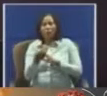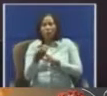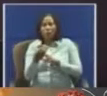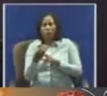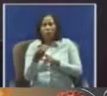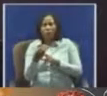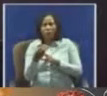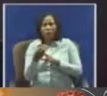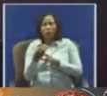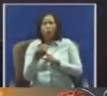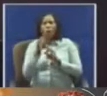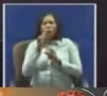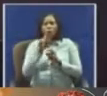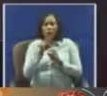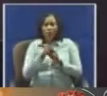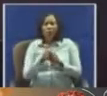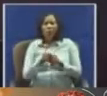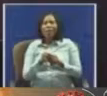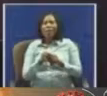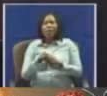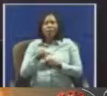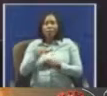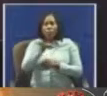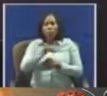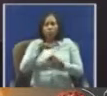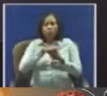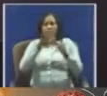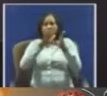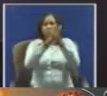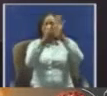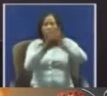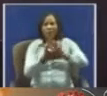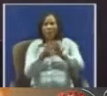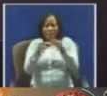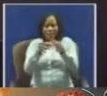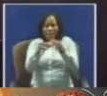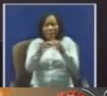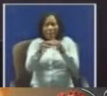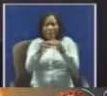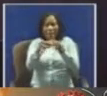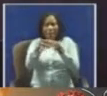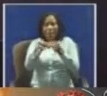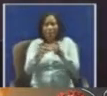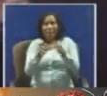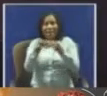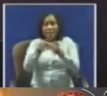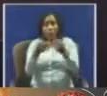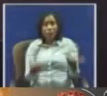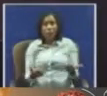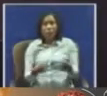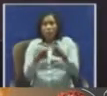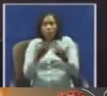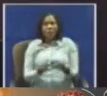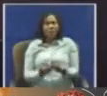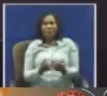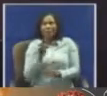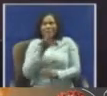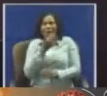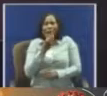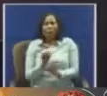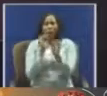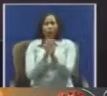the state of disaster, and secondly, the extension of the state of disaster, which was extended today. We have no say over that